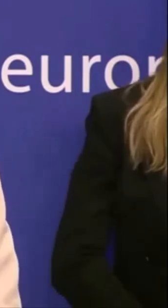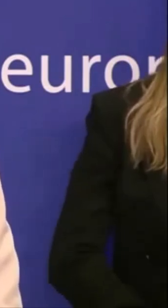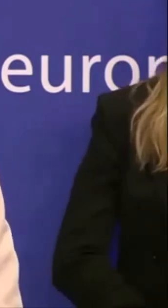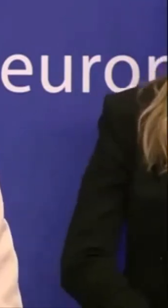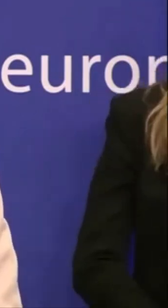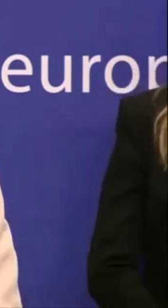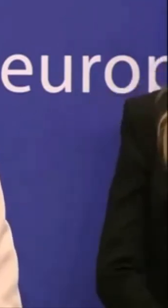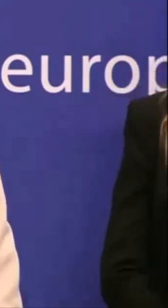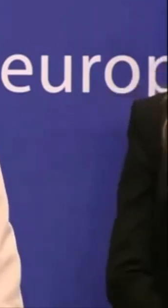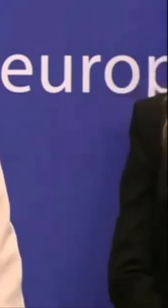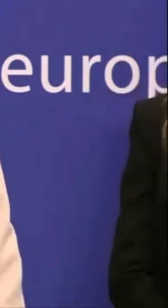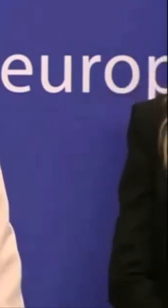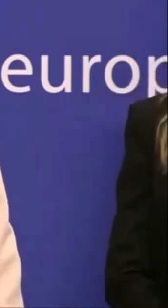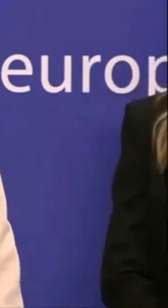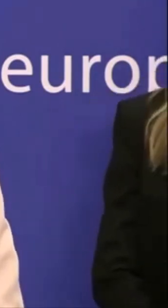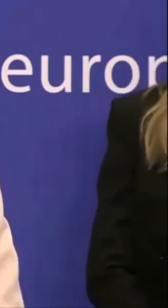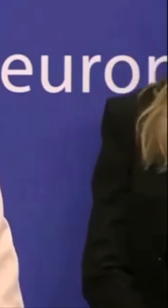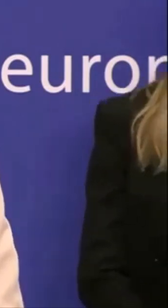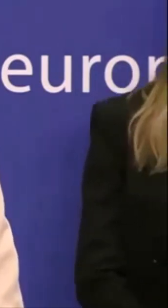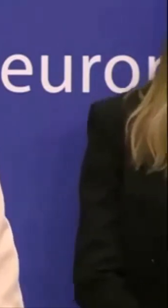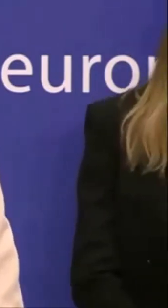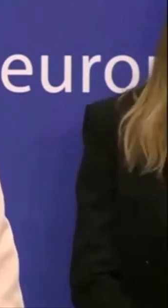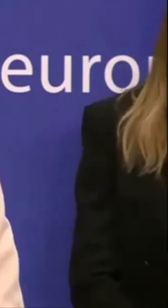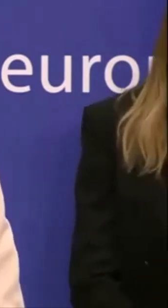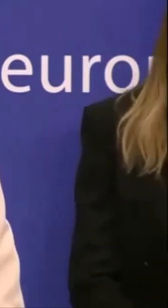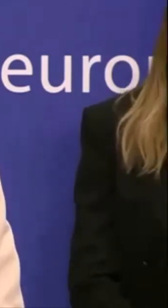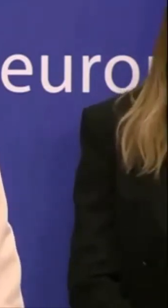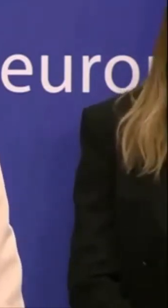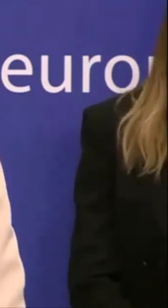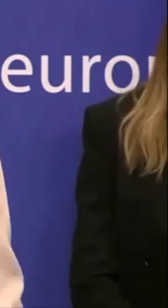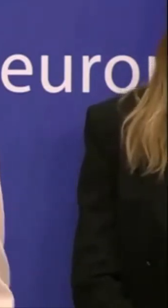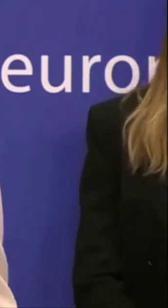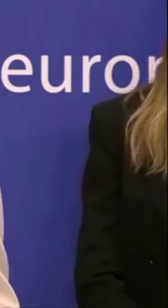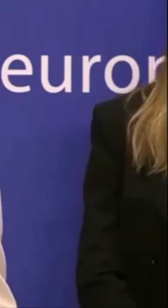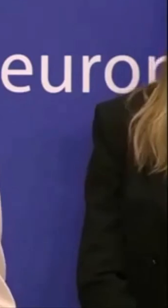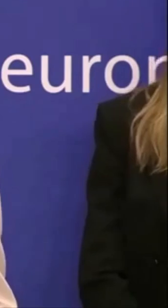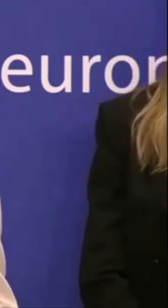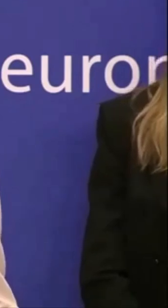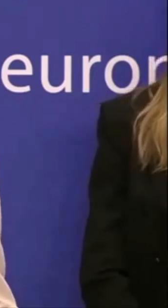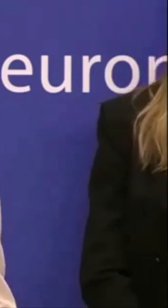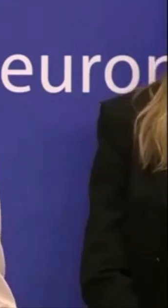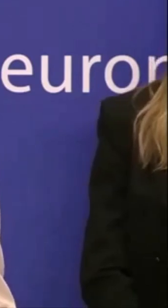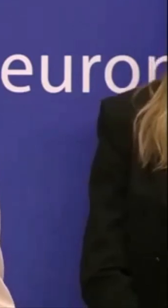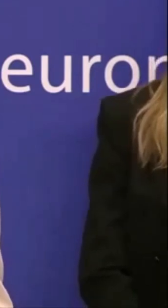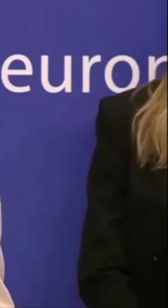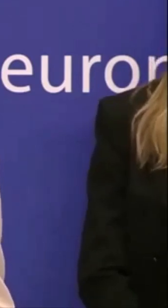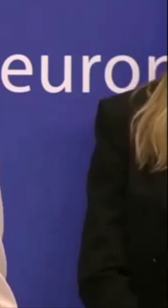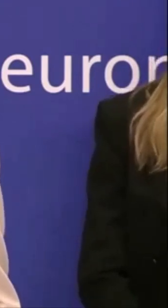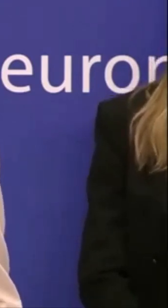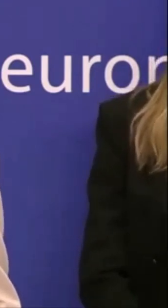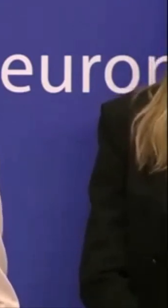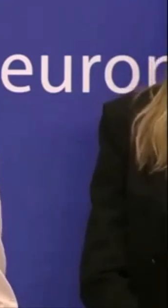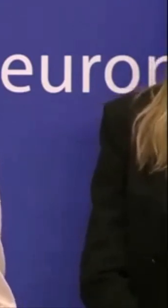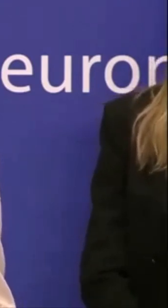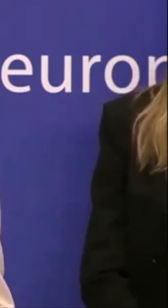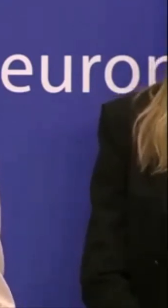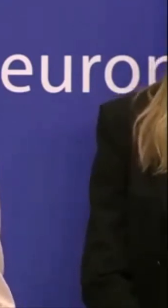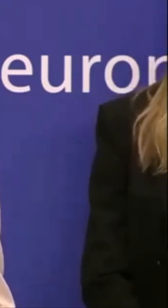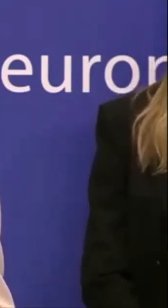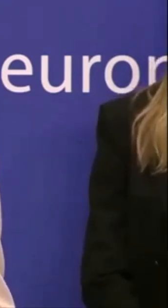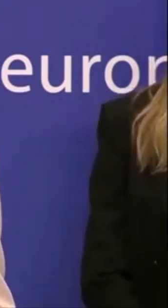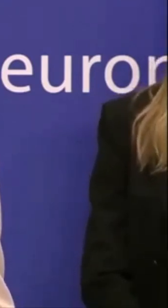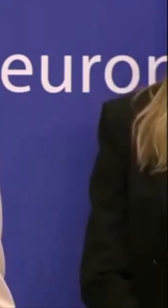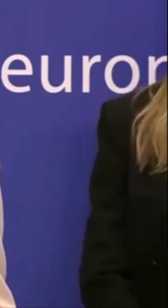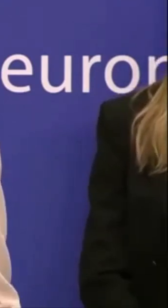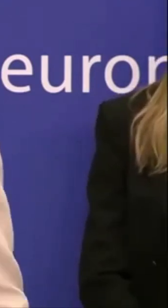texts exchanged between her and Pfizer CEO Mr. Bourla. In short, they continue to